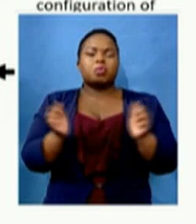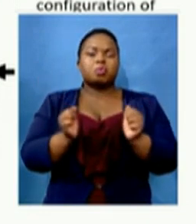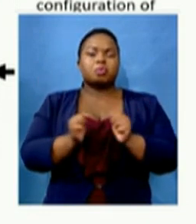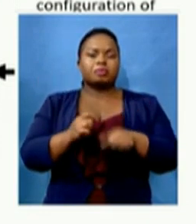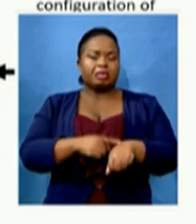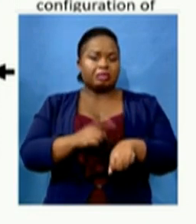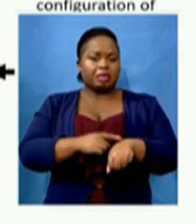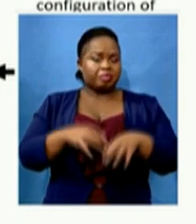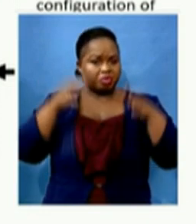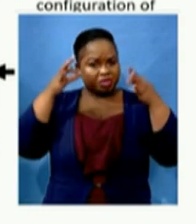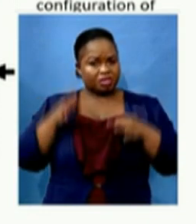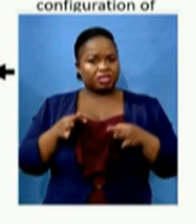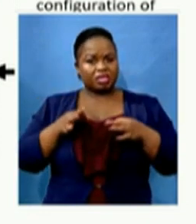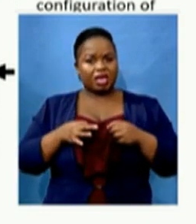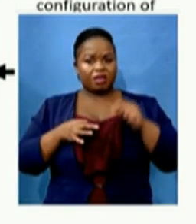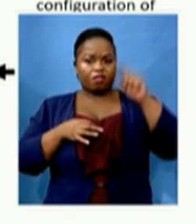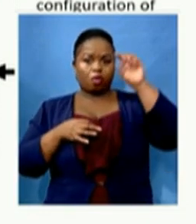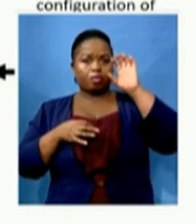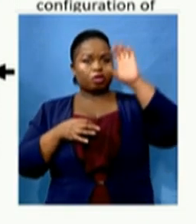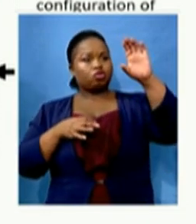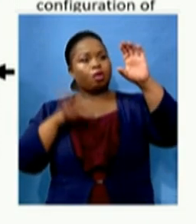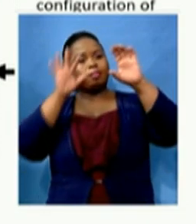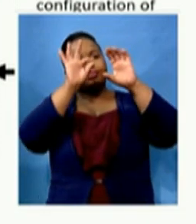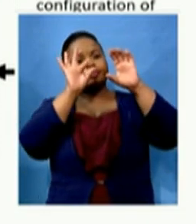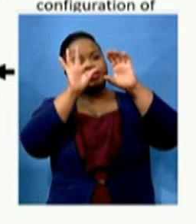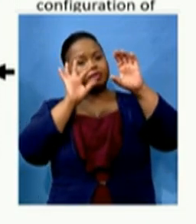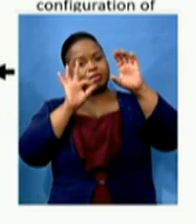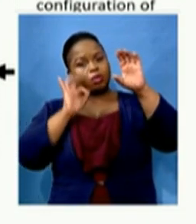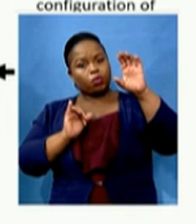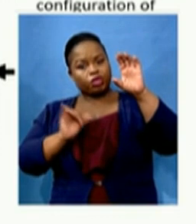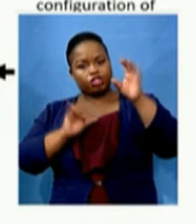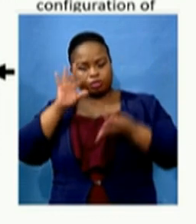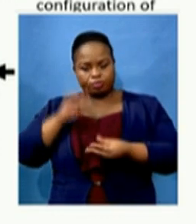place, and you come up with an aggregate